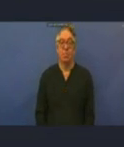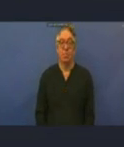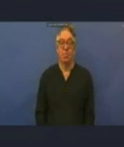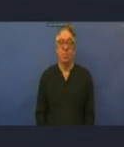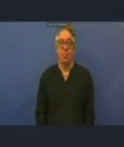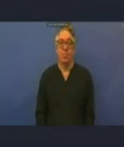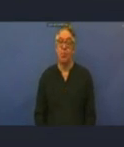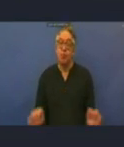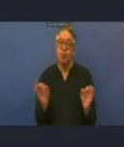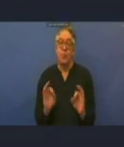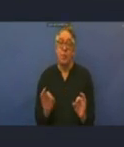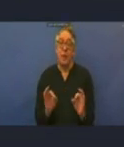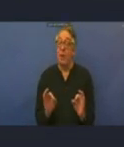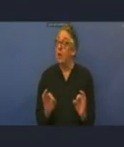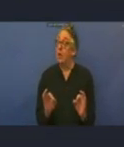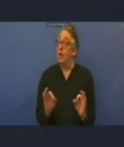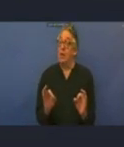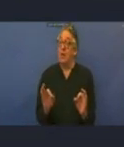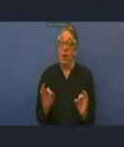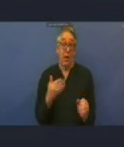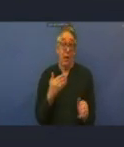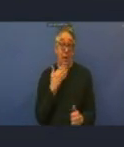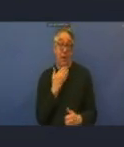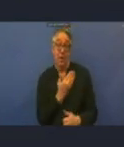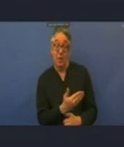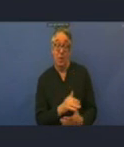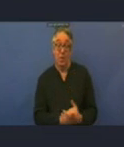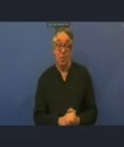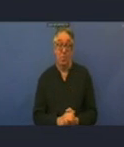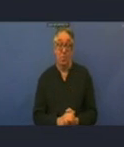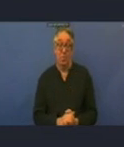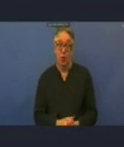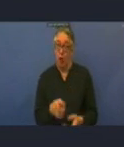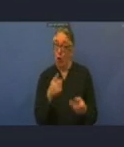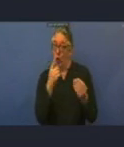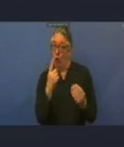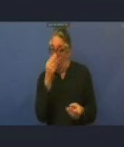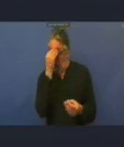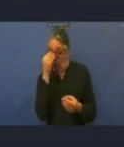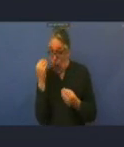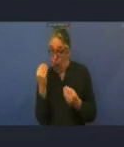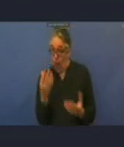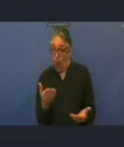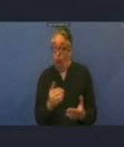Thank you, Luciano. But you know, a priori, one message is also that a priori,